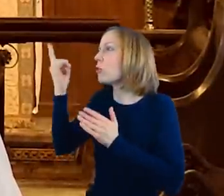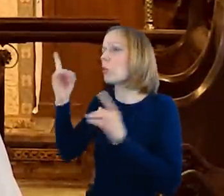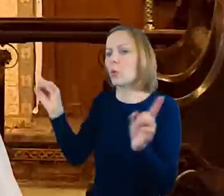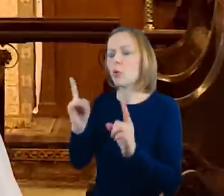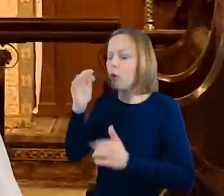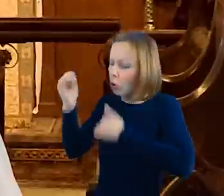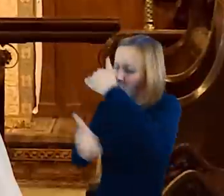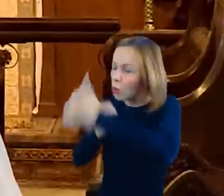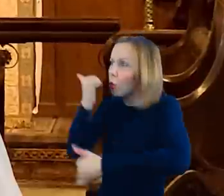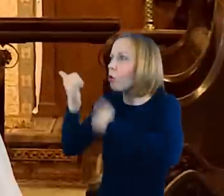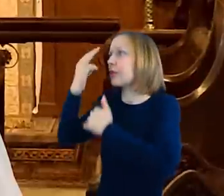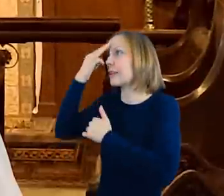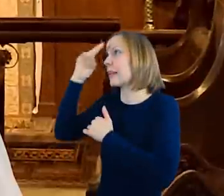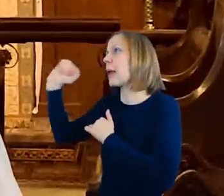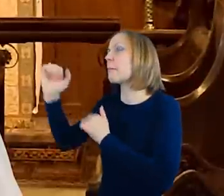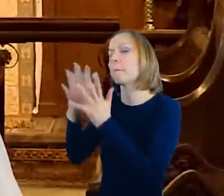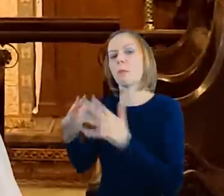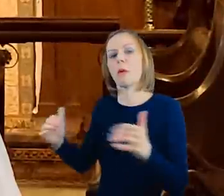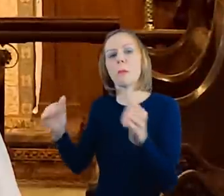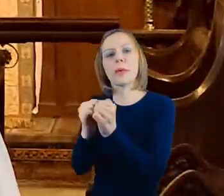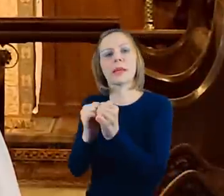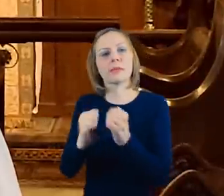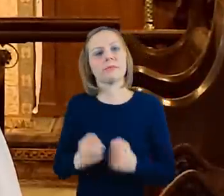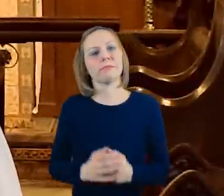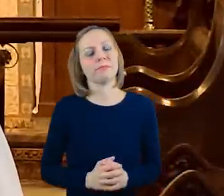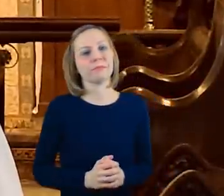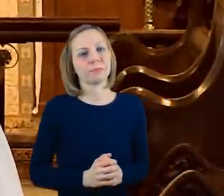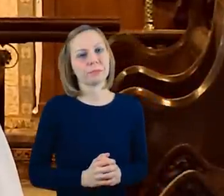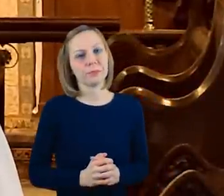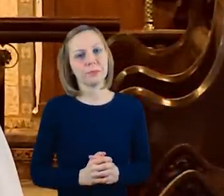the glory of your name. Amen.